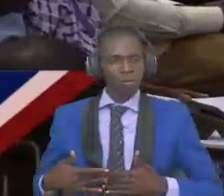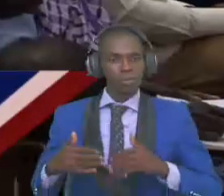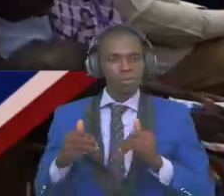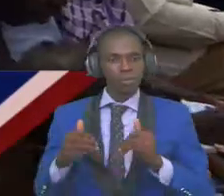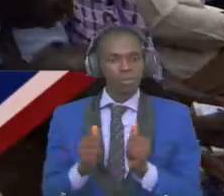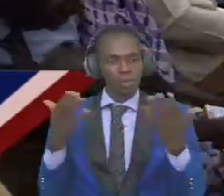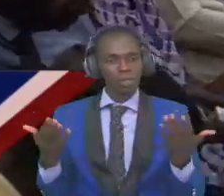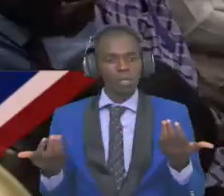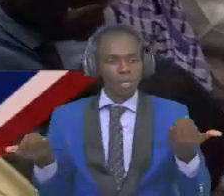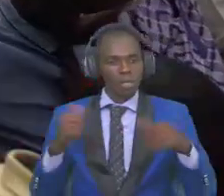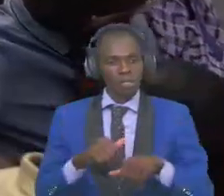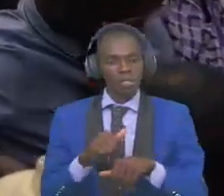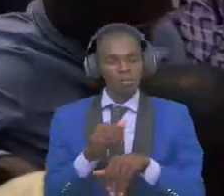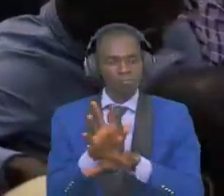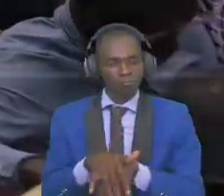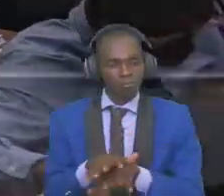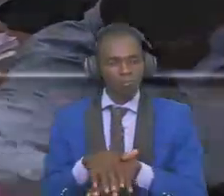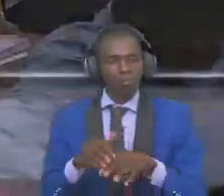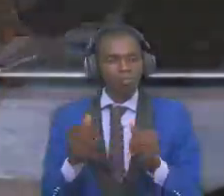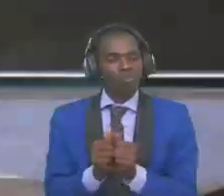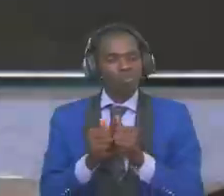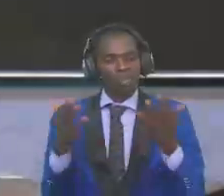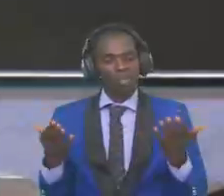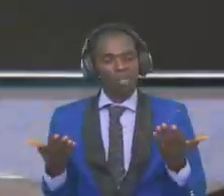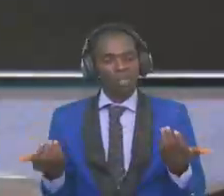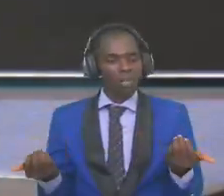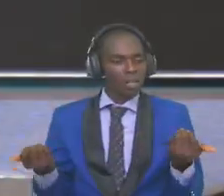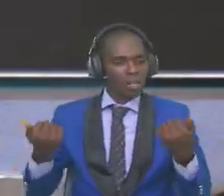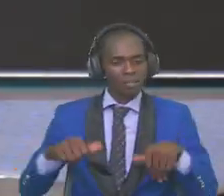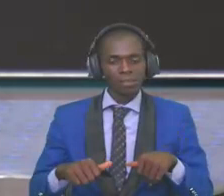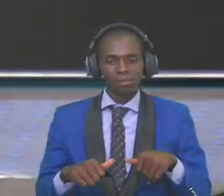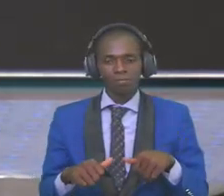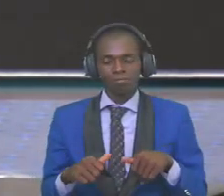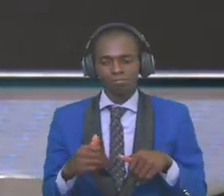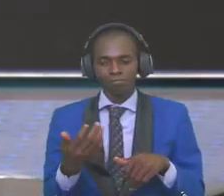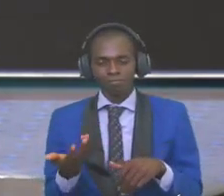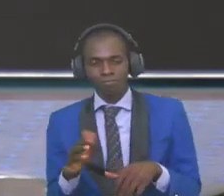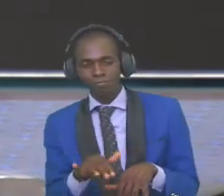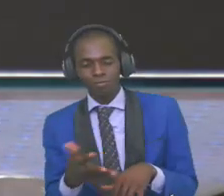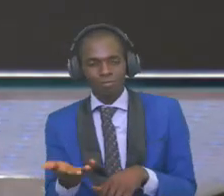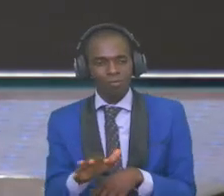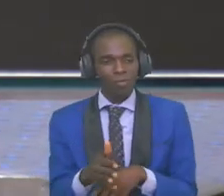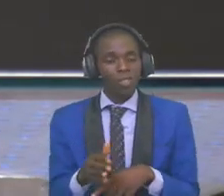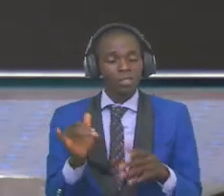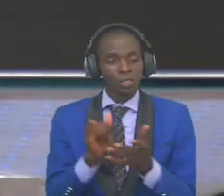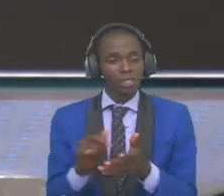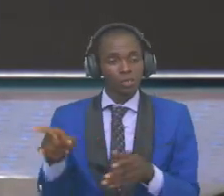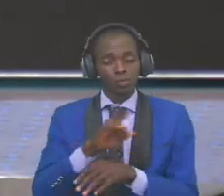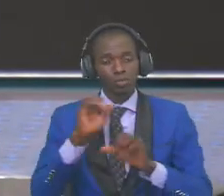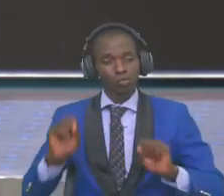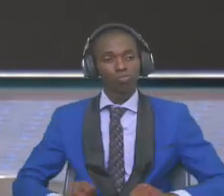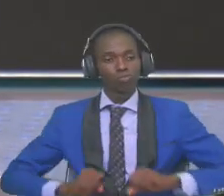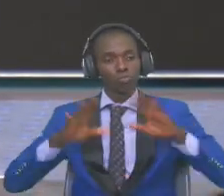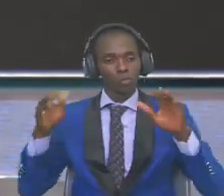without hypocrisy, and without playing any pranks, that ye submit